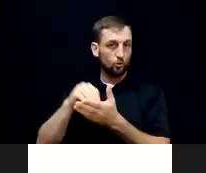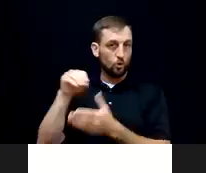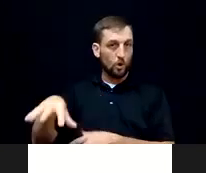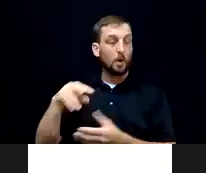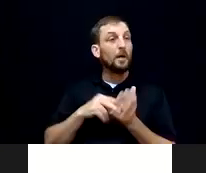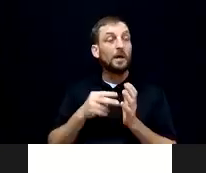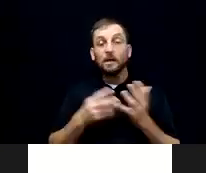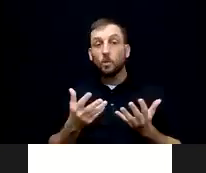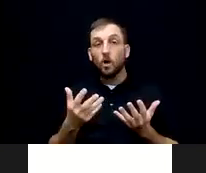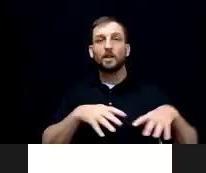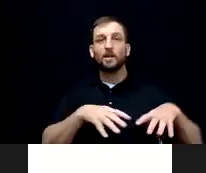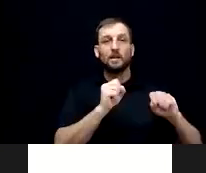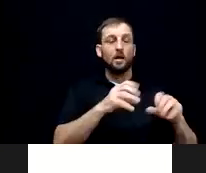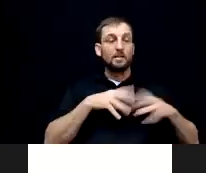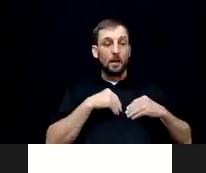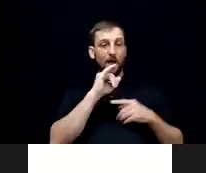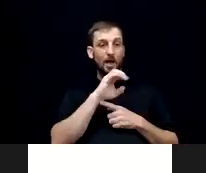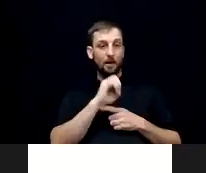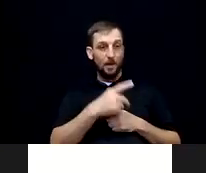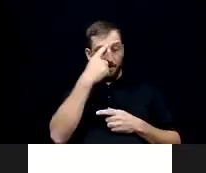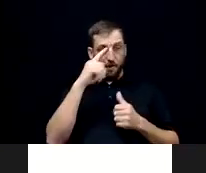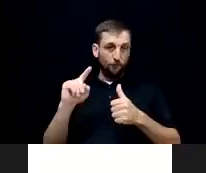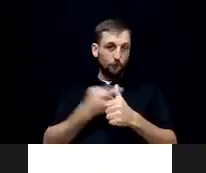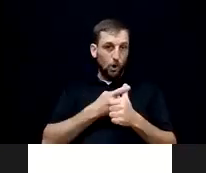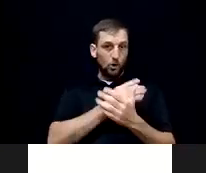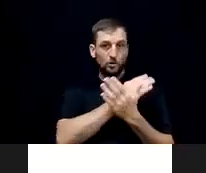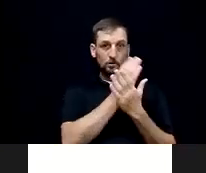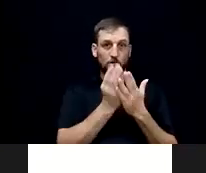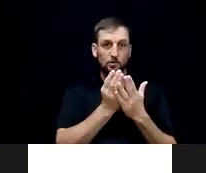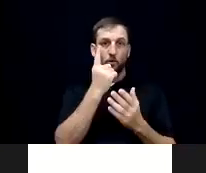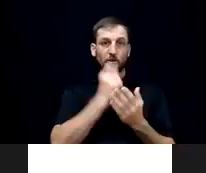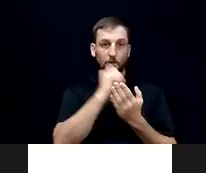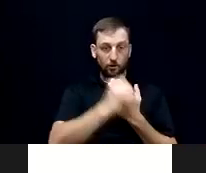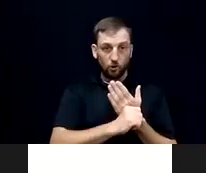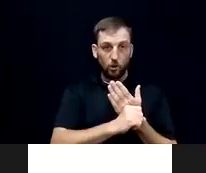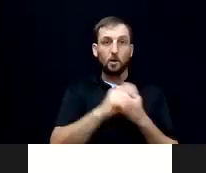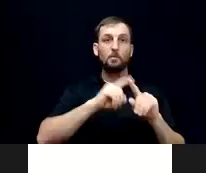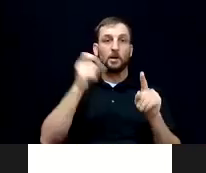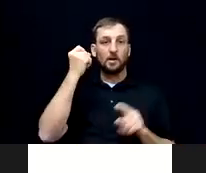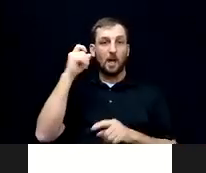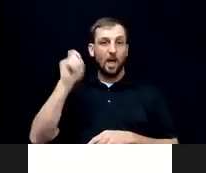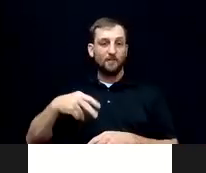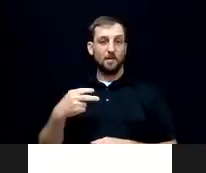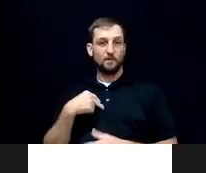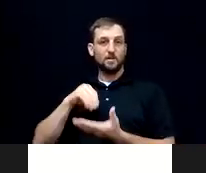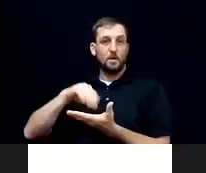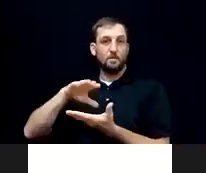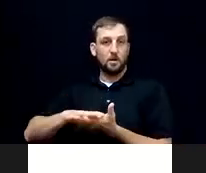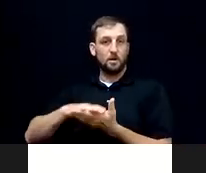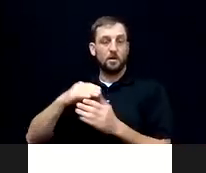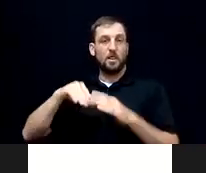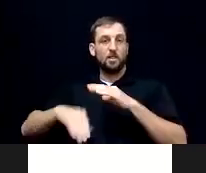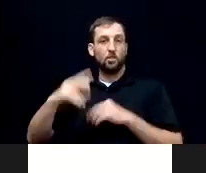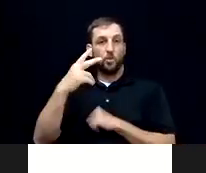for the first semester, but they're going to ask you to provide documentation that's within 3 years. If your senior year you had an